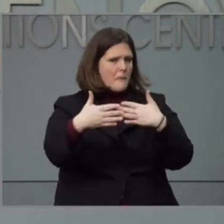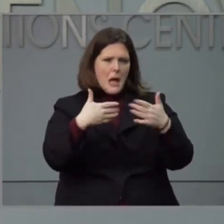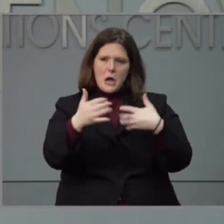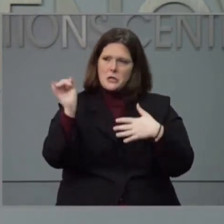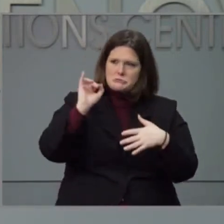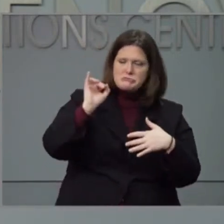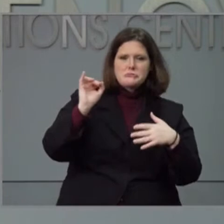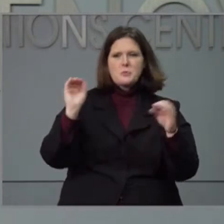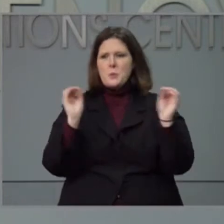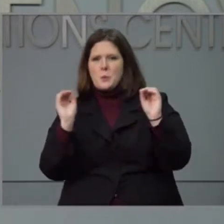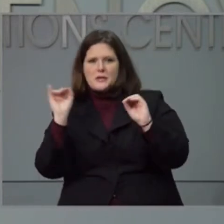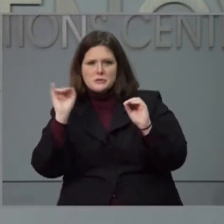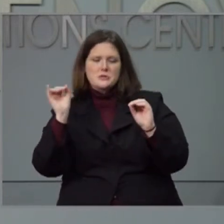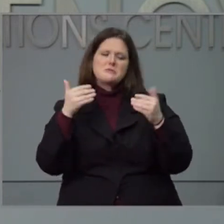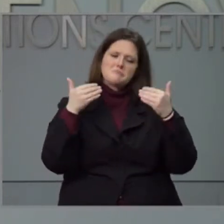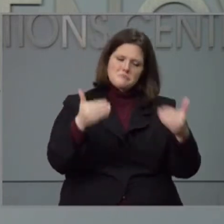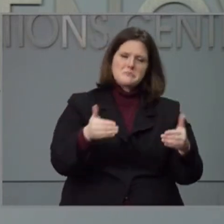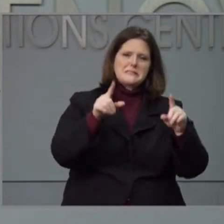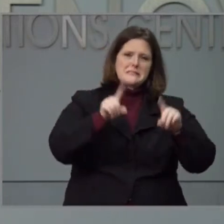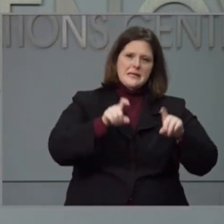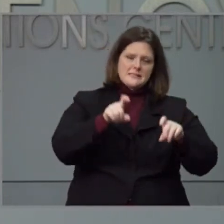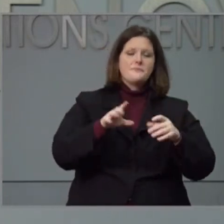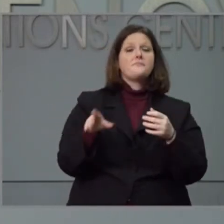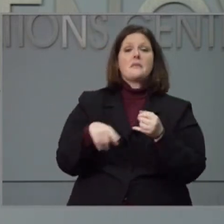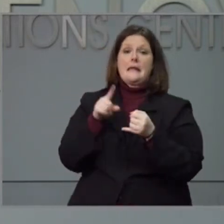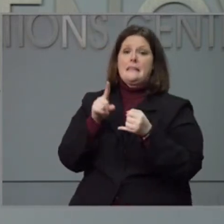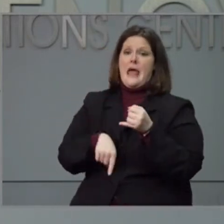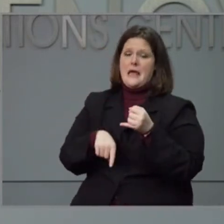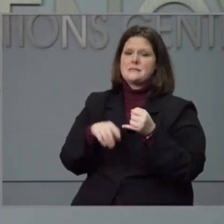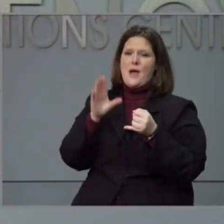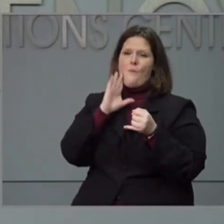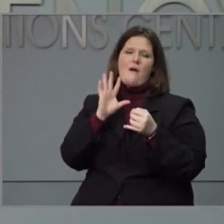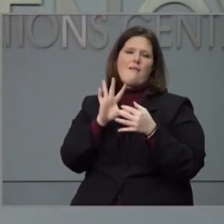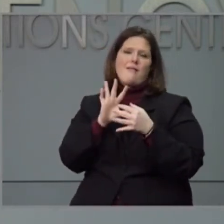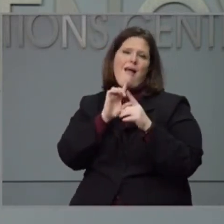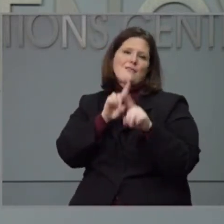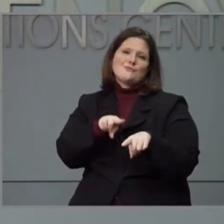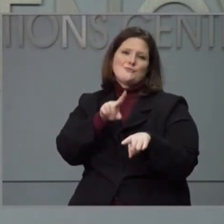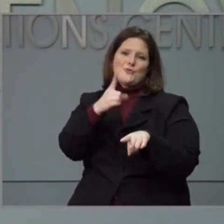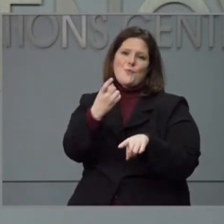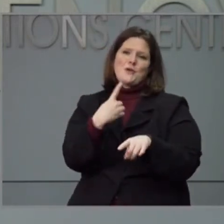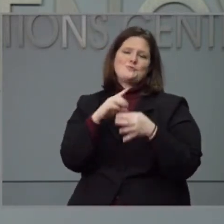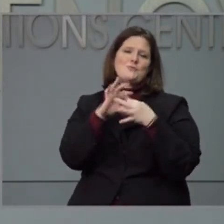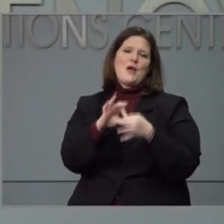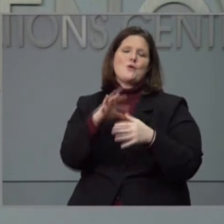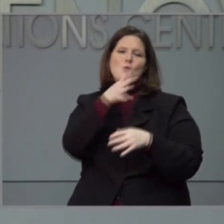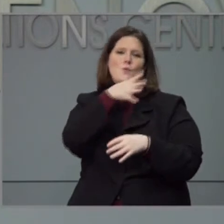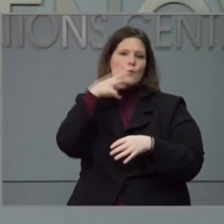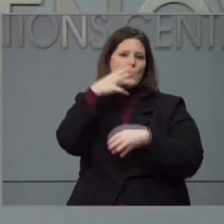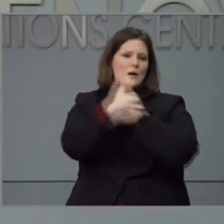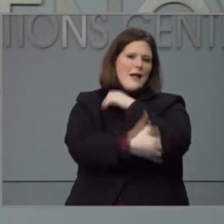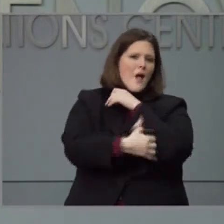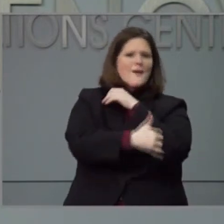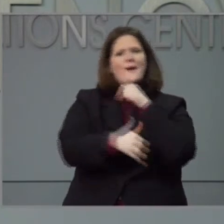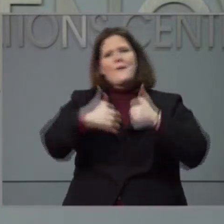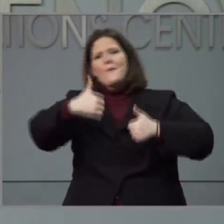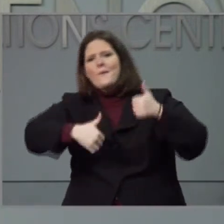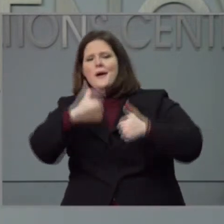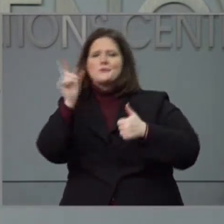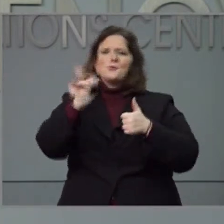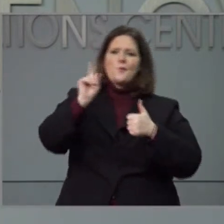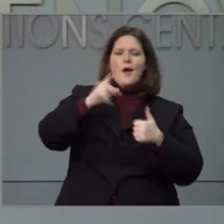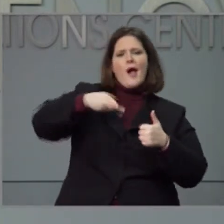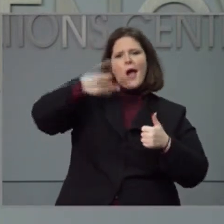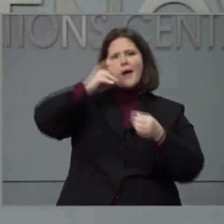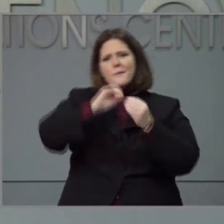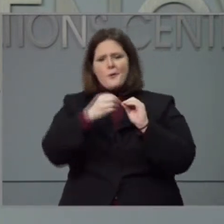So again, hope everyone can get tested. And lastly, I'll get to your question about rural counties and which counties in particular are we concerned